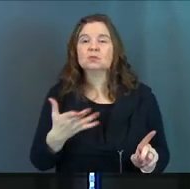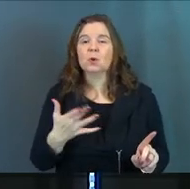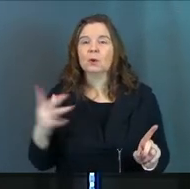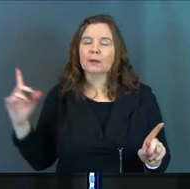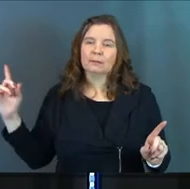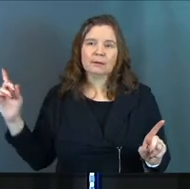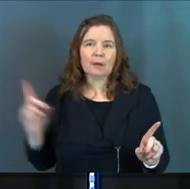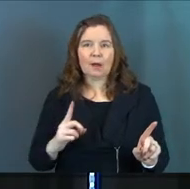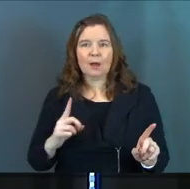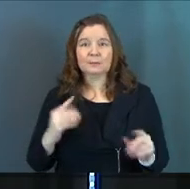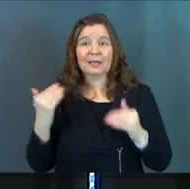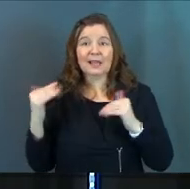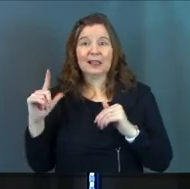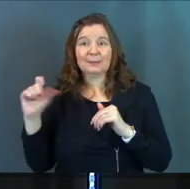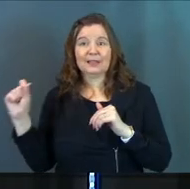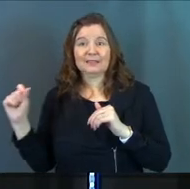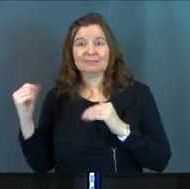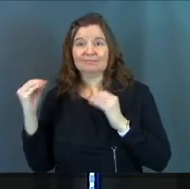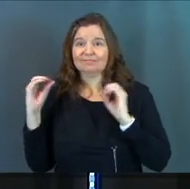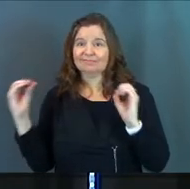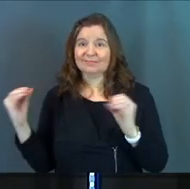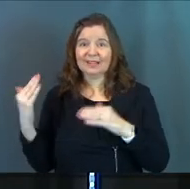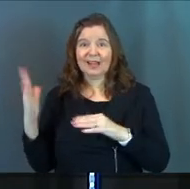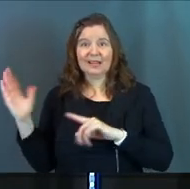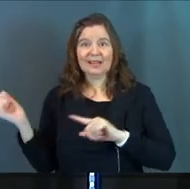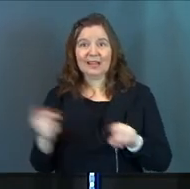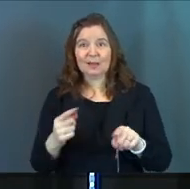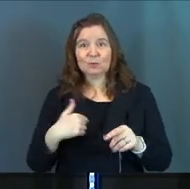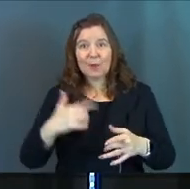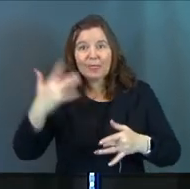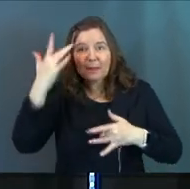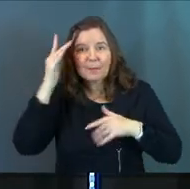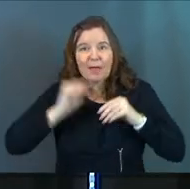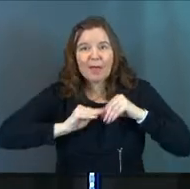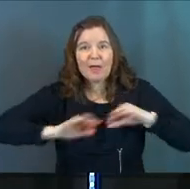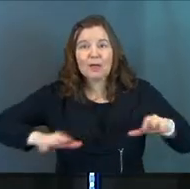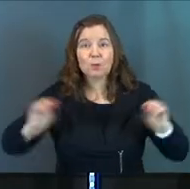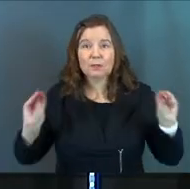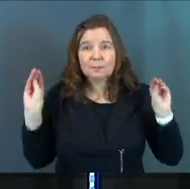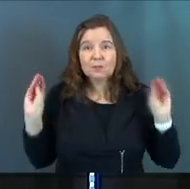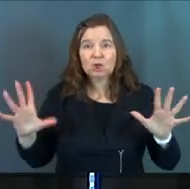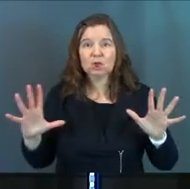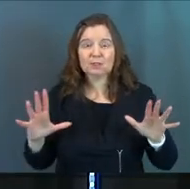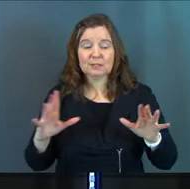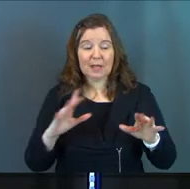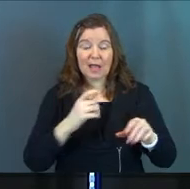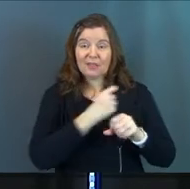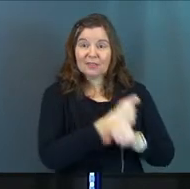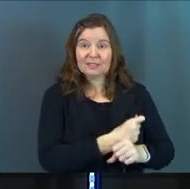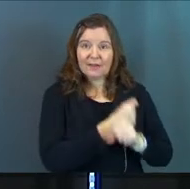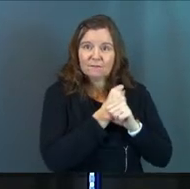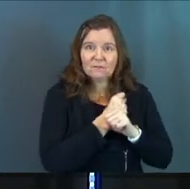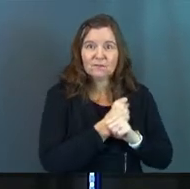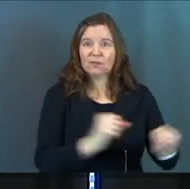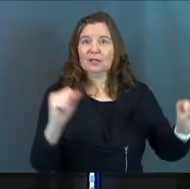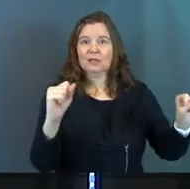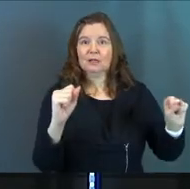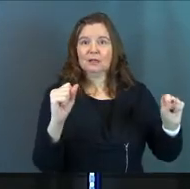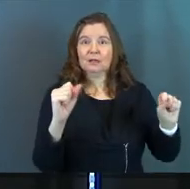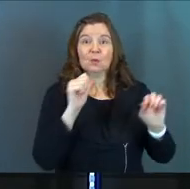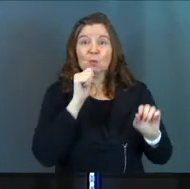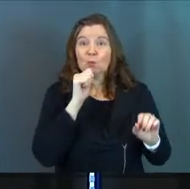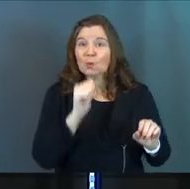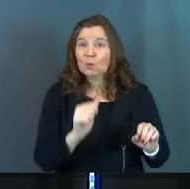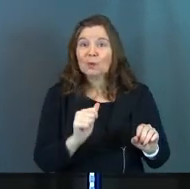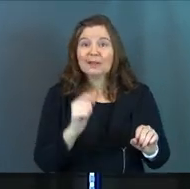here comes a limitless God. He comes in with the plagues and with his miracles, and he frees the Israelites with